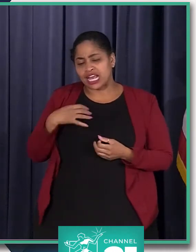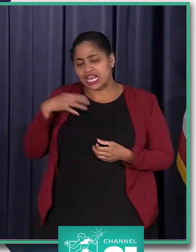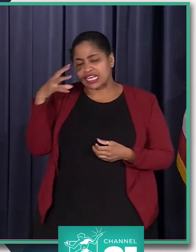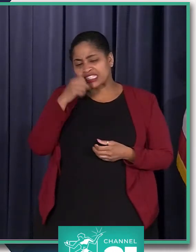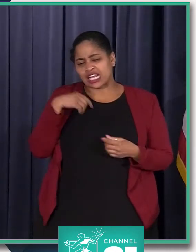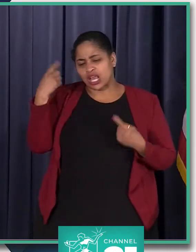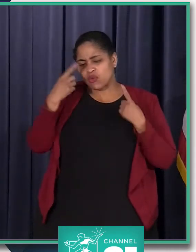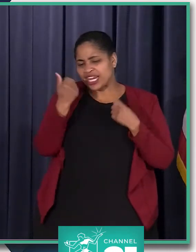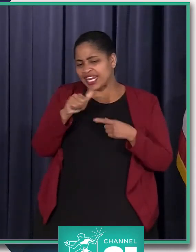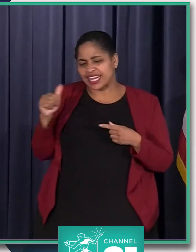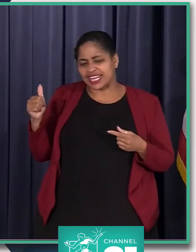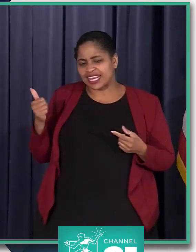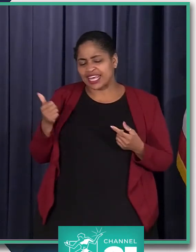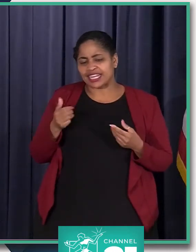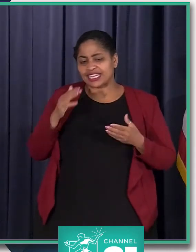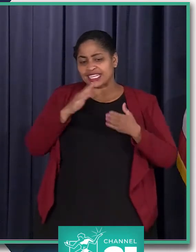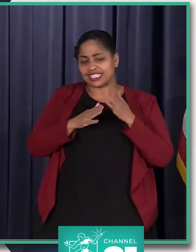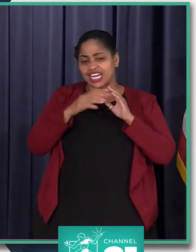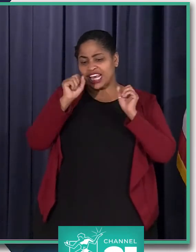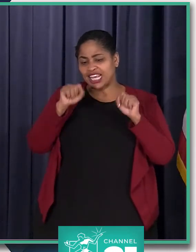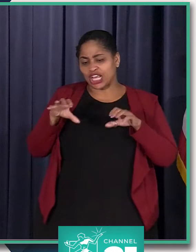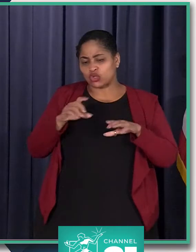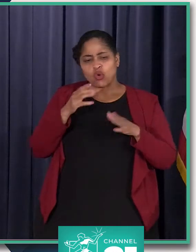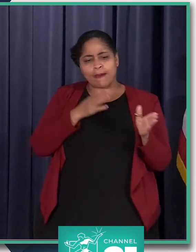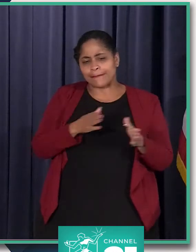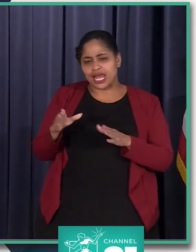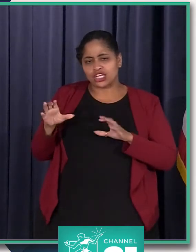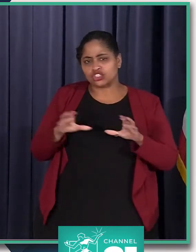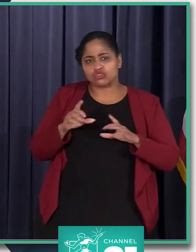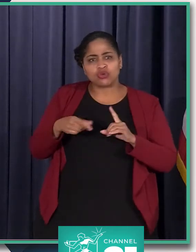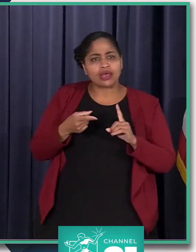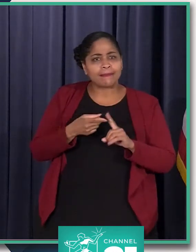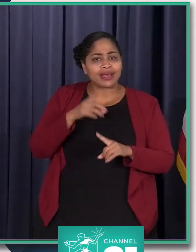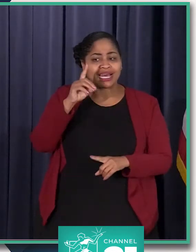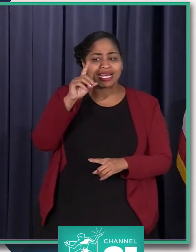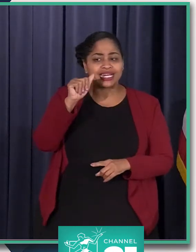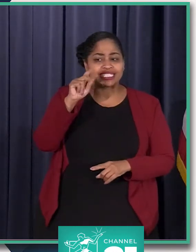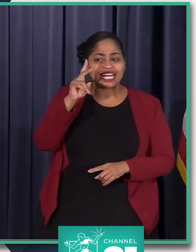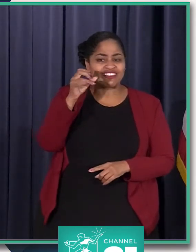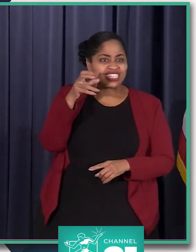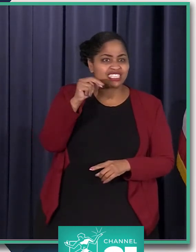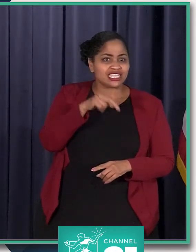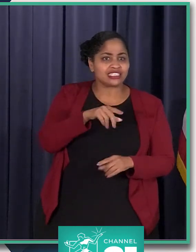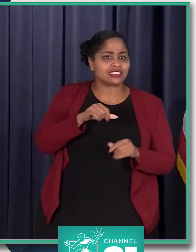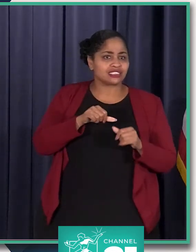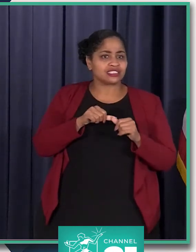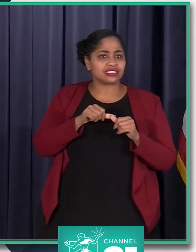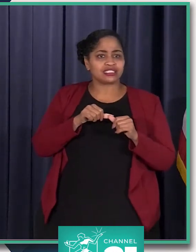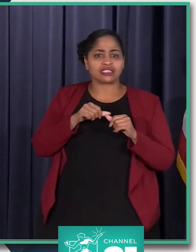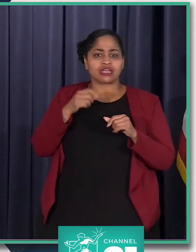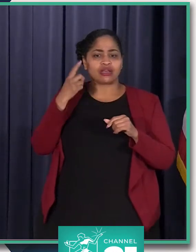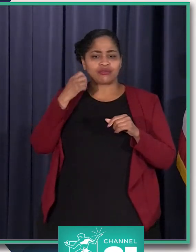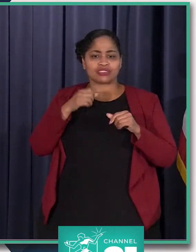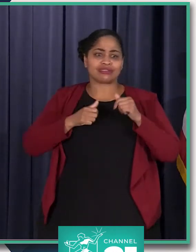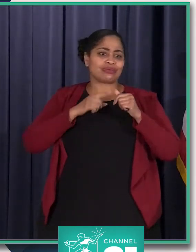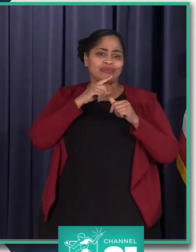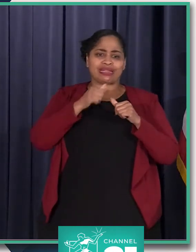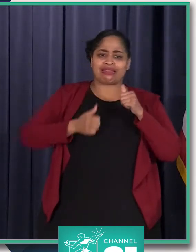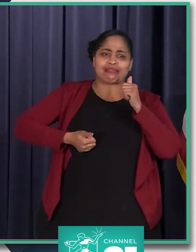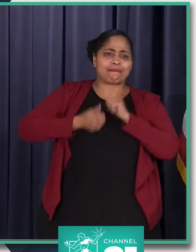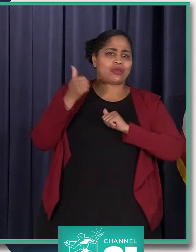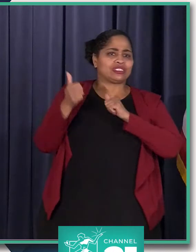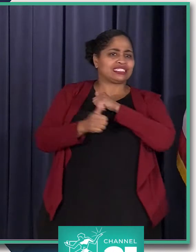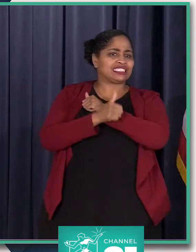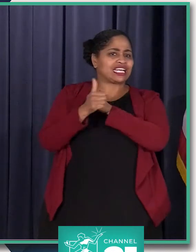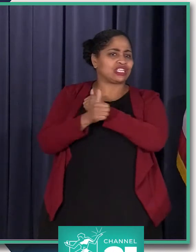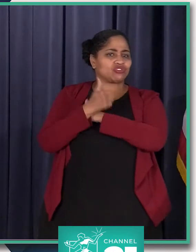wondering if there's anything that the city could do or had plans to do about Davison, given that it constantly ranks amongst the most dangerous across